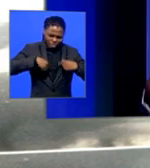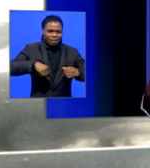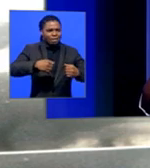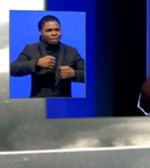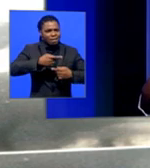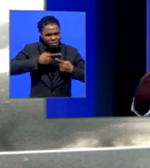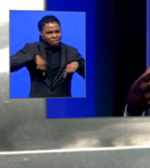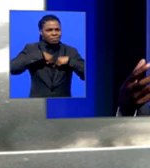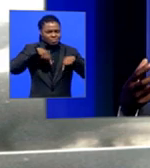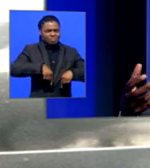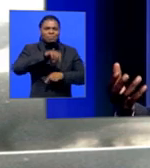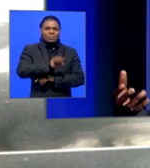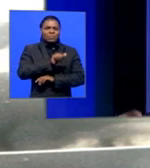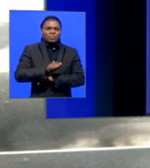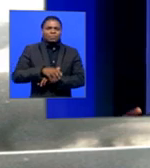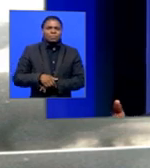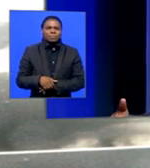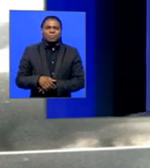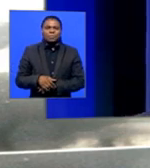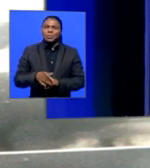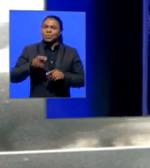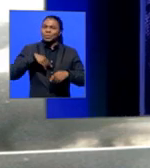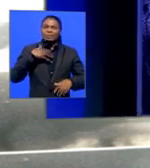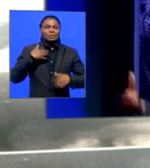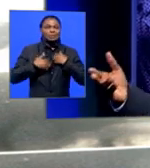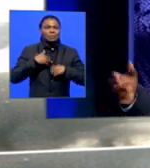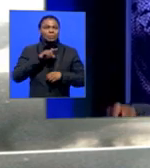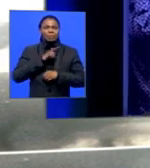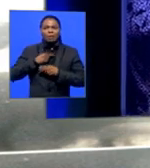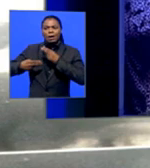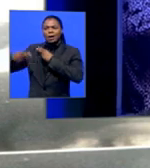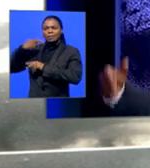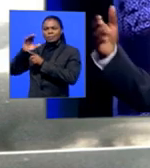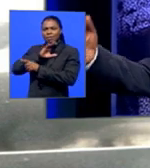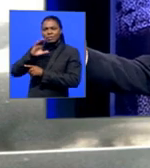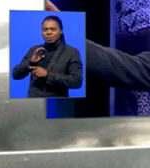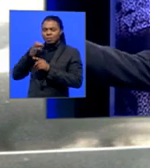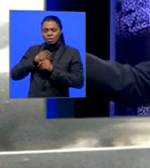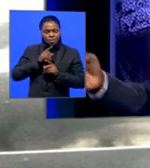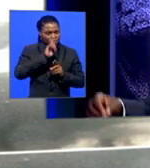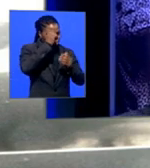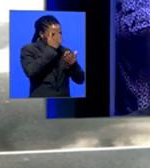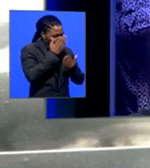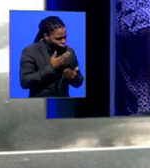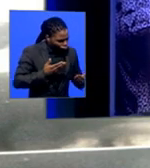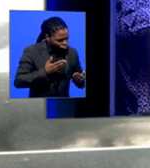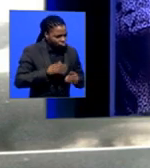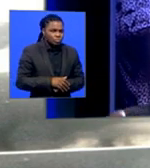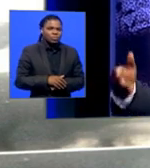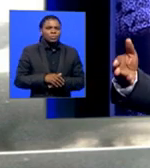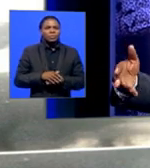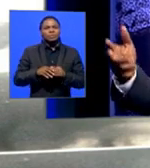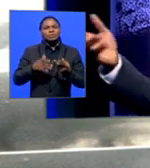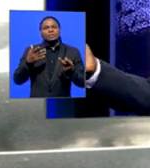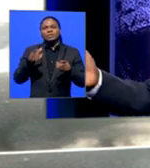us. So that one is so. The fact that we're so delighted that the Research Council to have honored Madiba, besides other, along with other